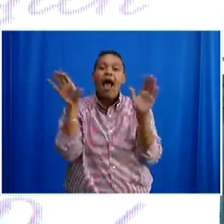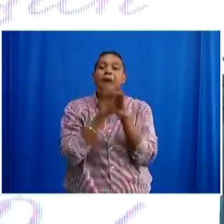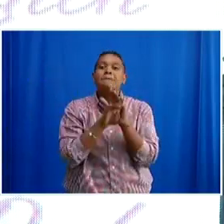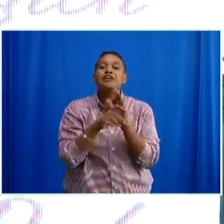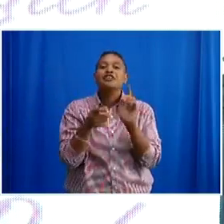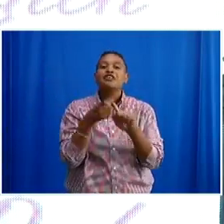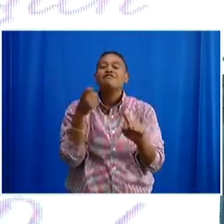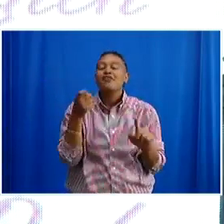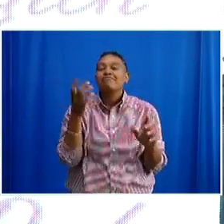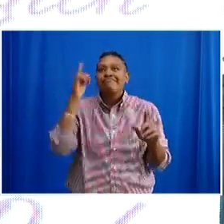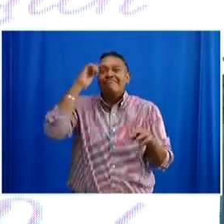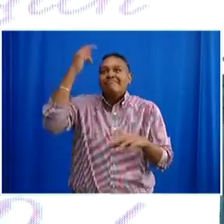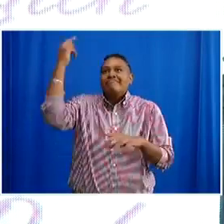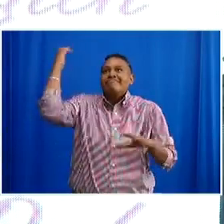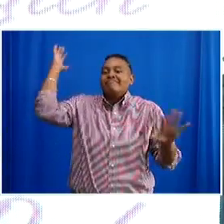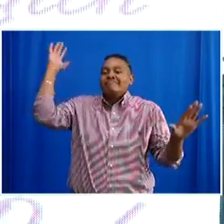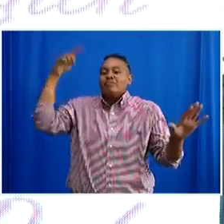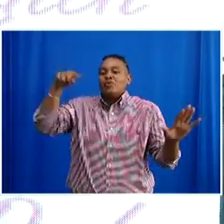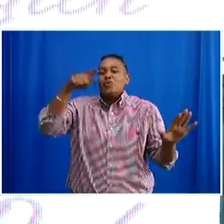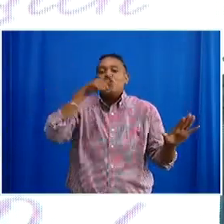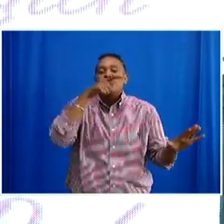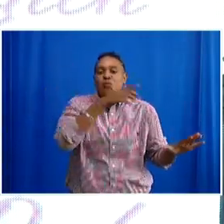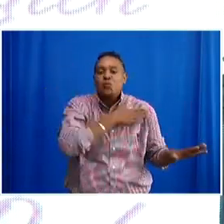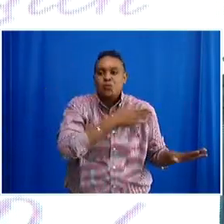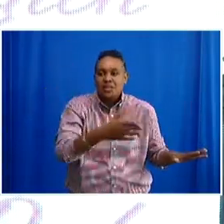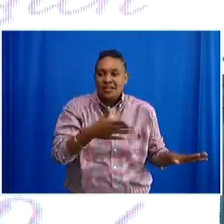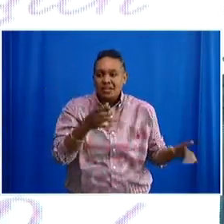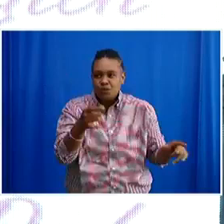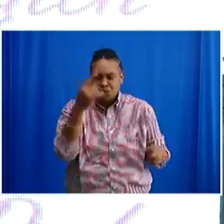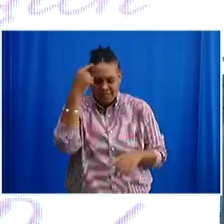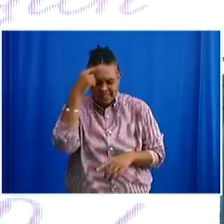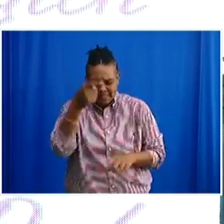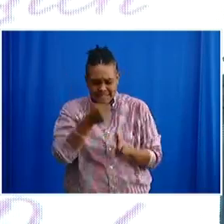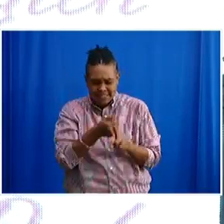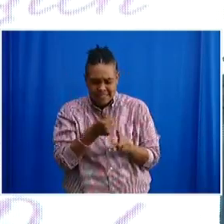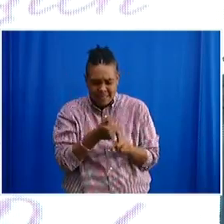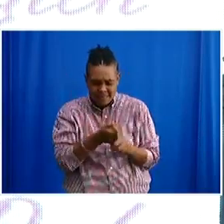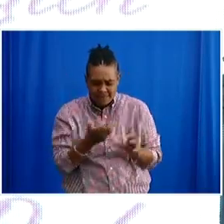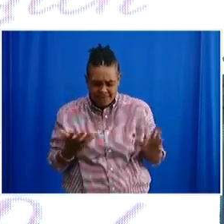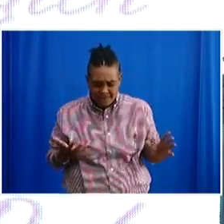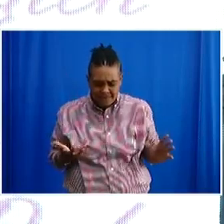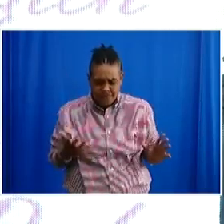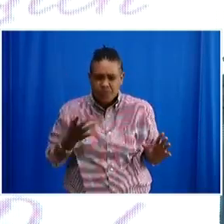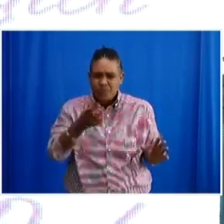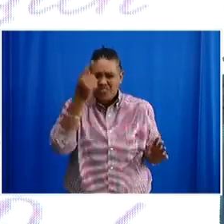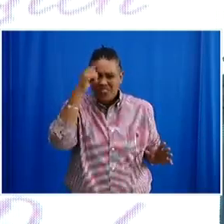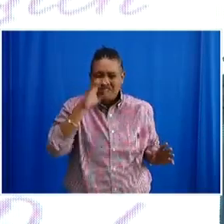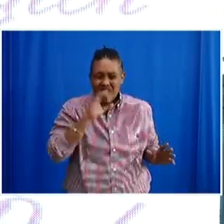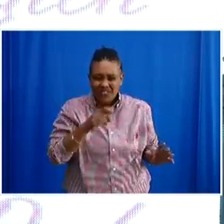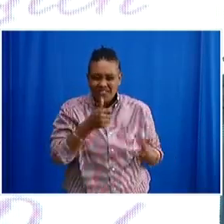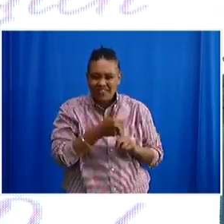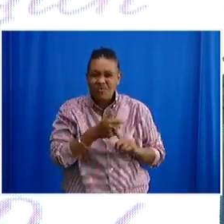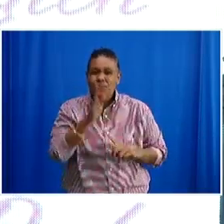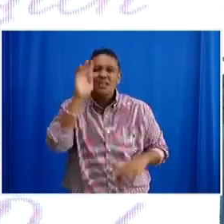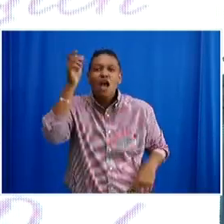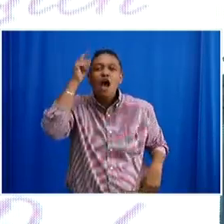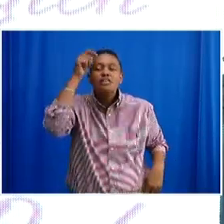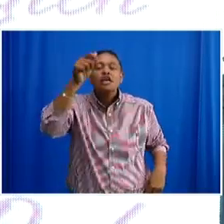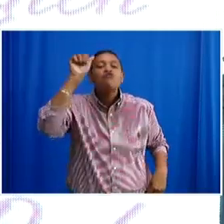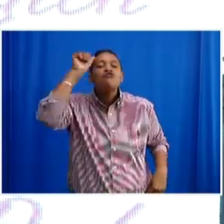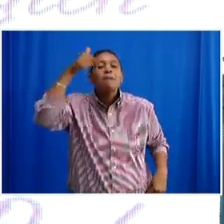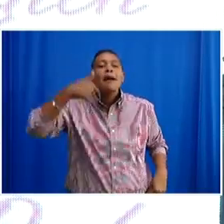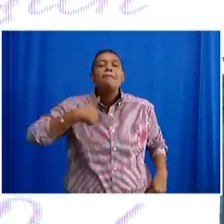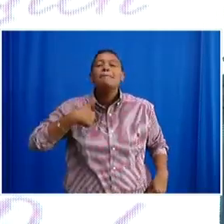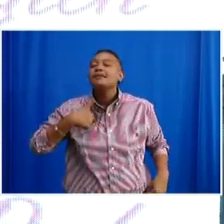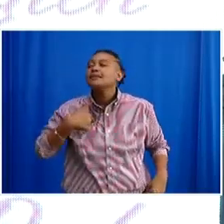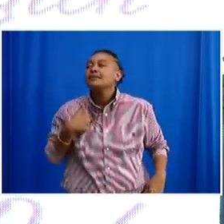Zone. Those of you who are willing to date yourselves would understand if I said it reminded me of,